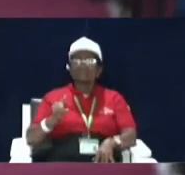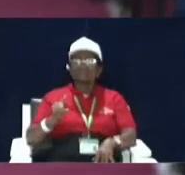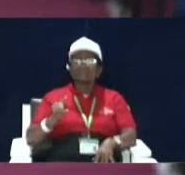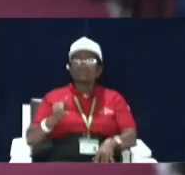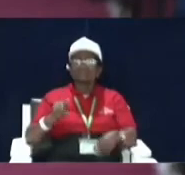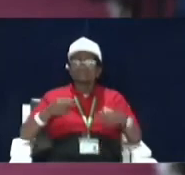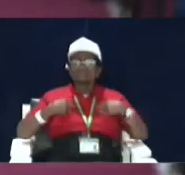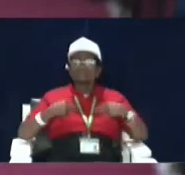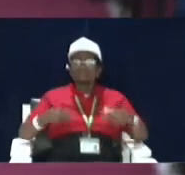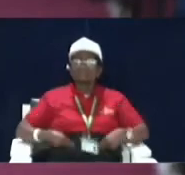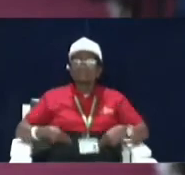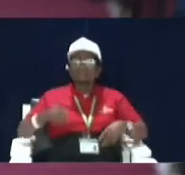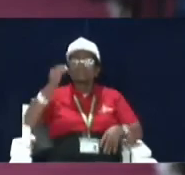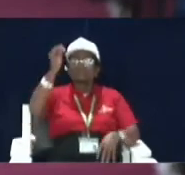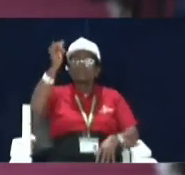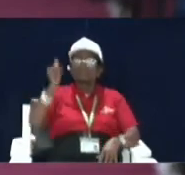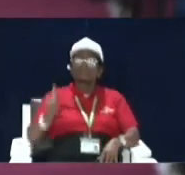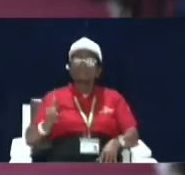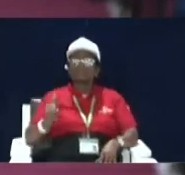physically,